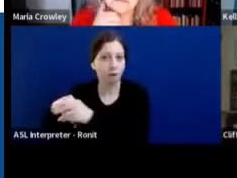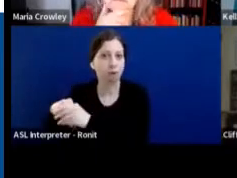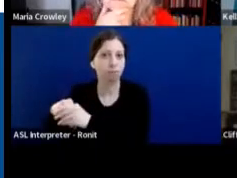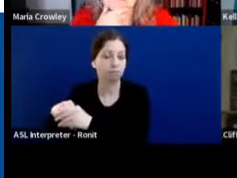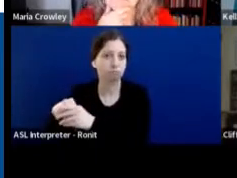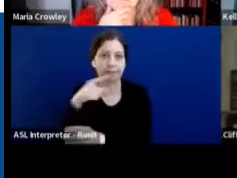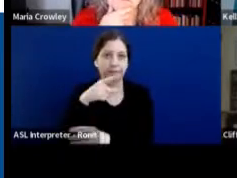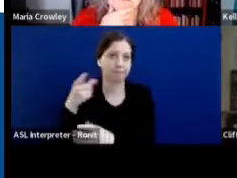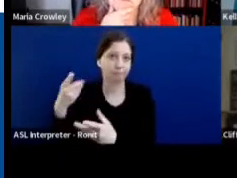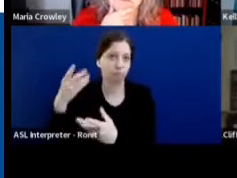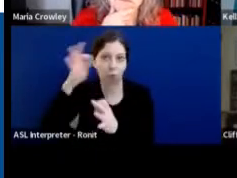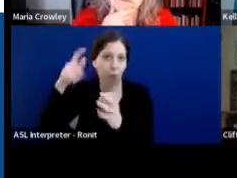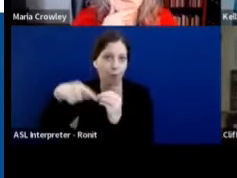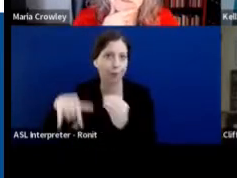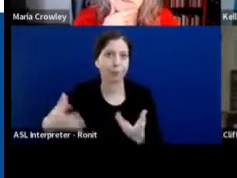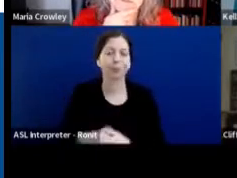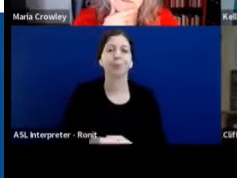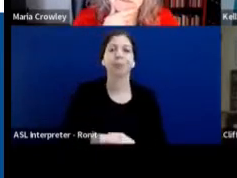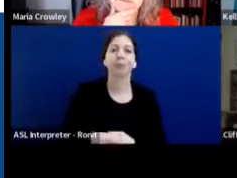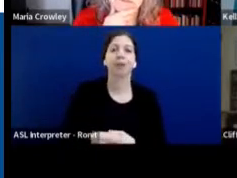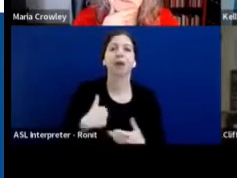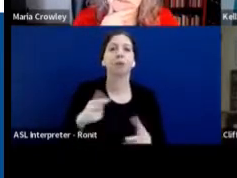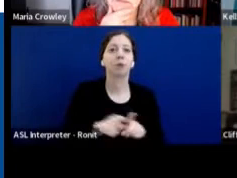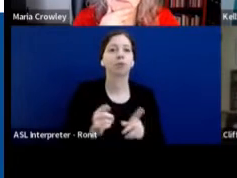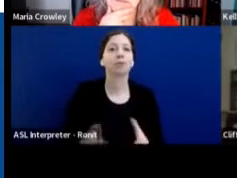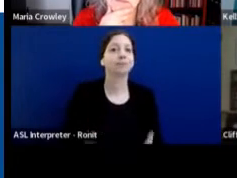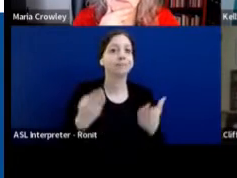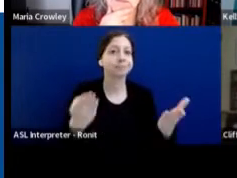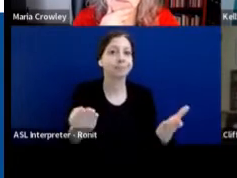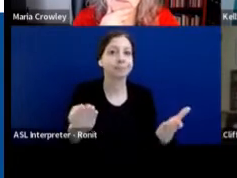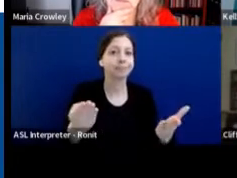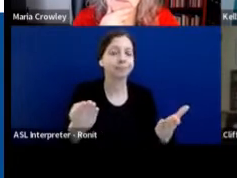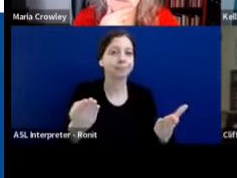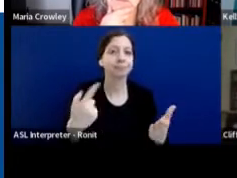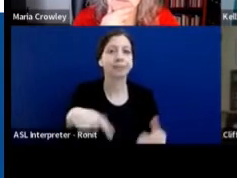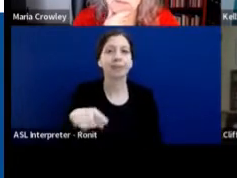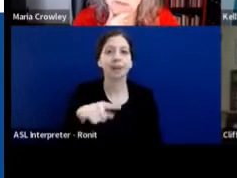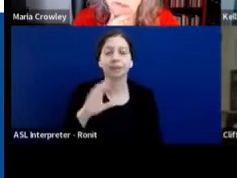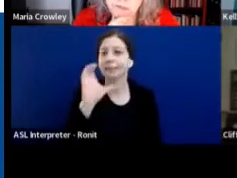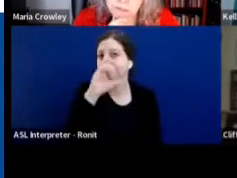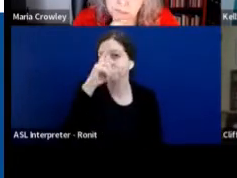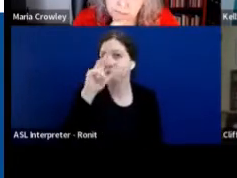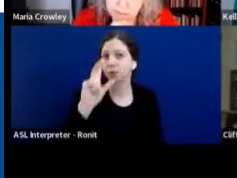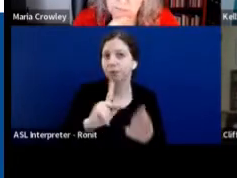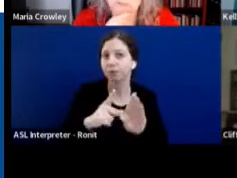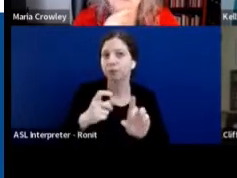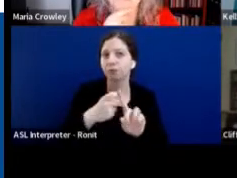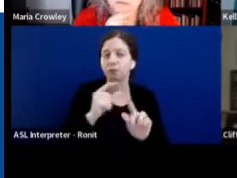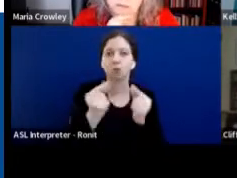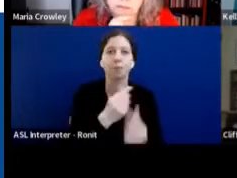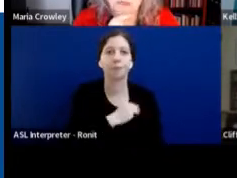And also I would suggest that they seek participation by the group